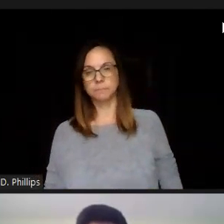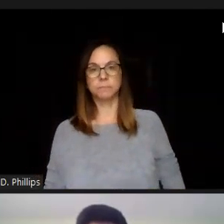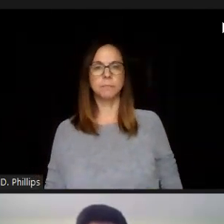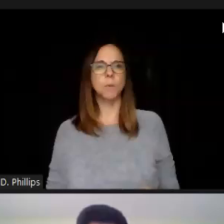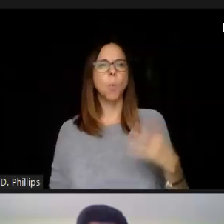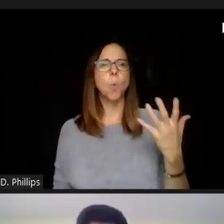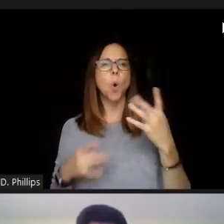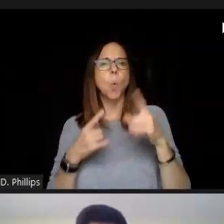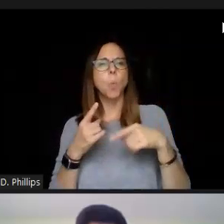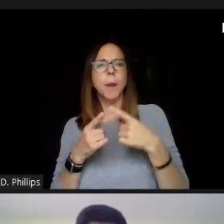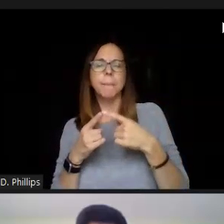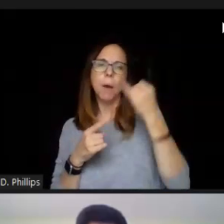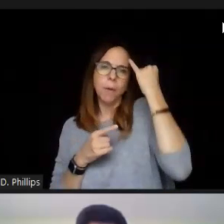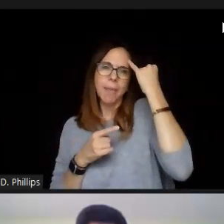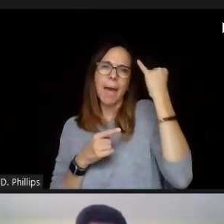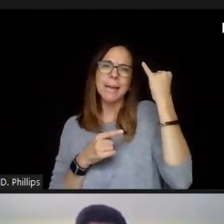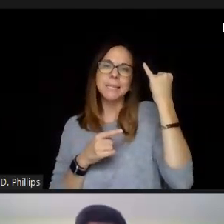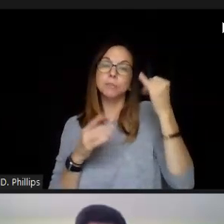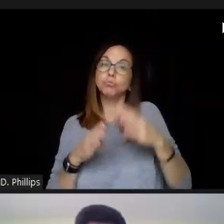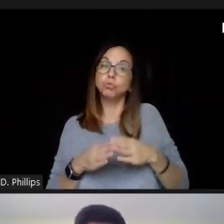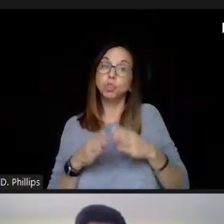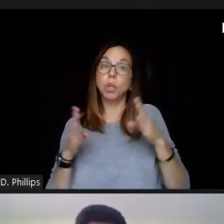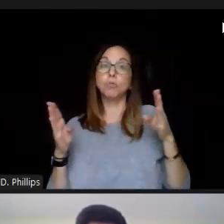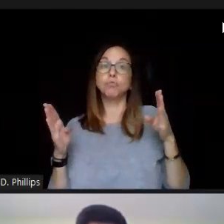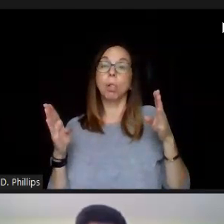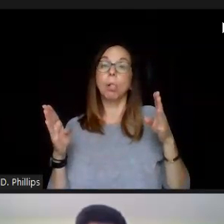But what about the idea that in general,